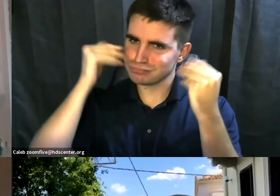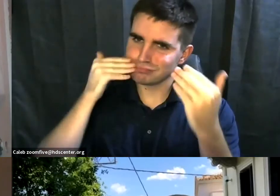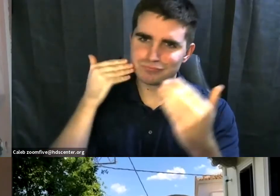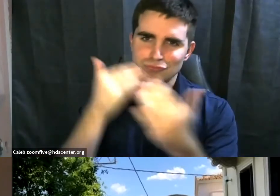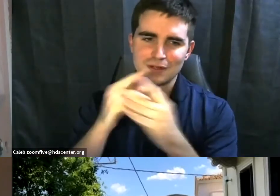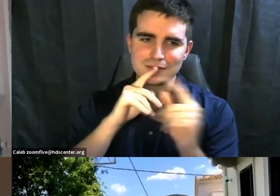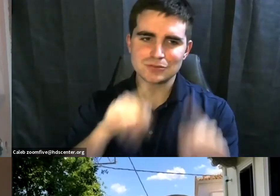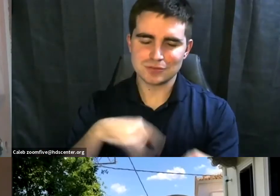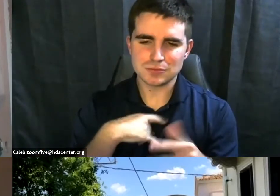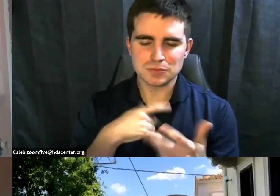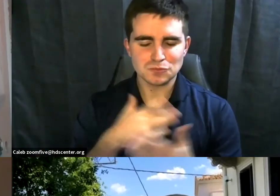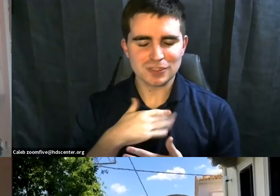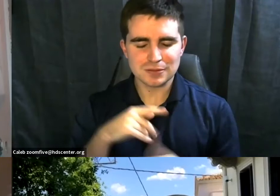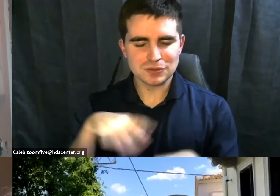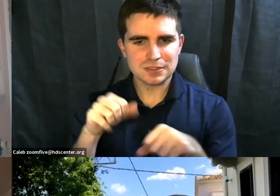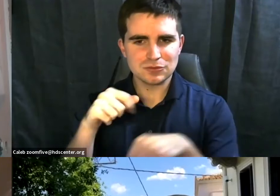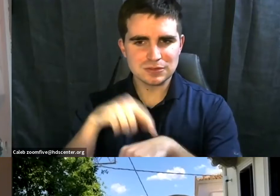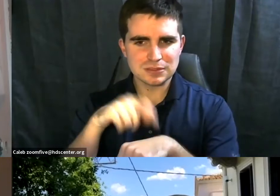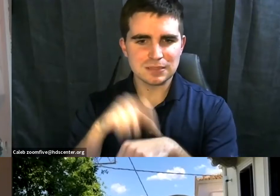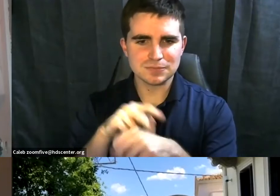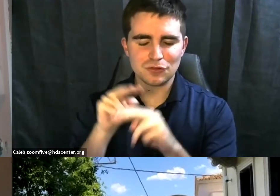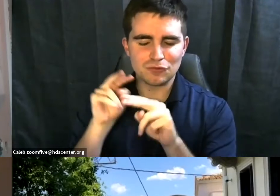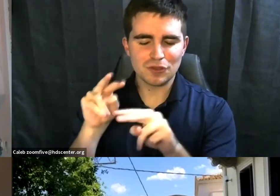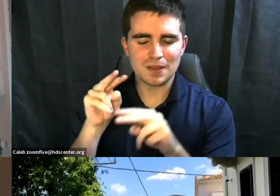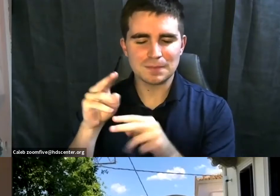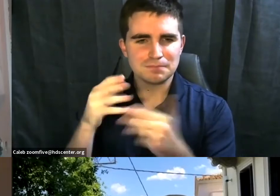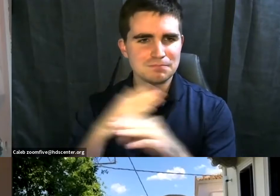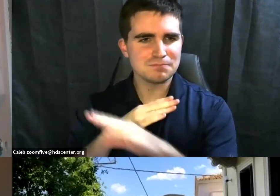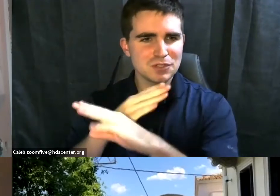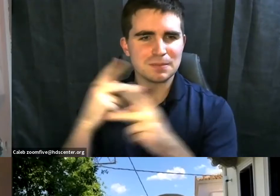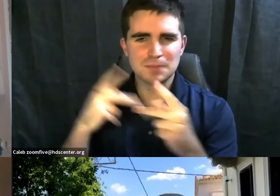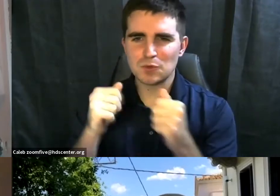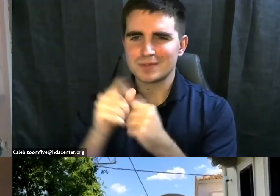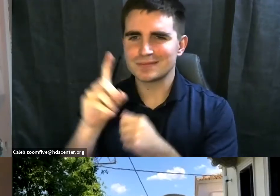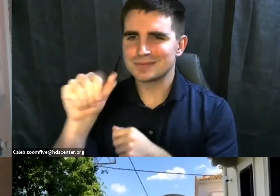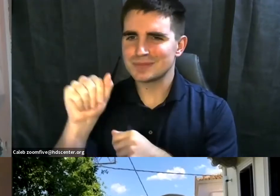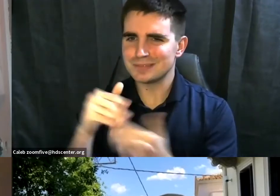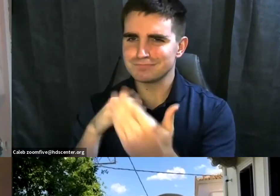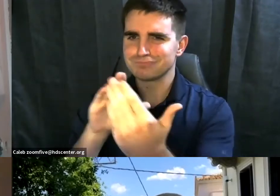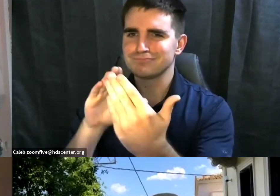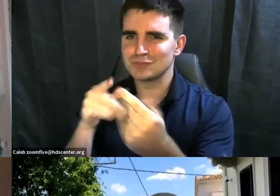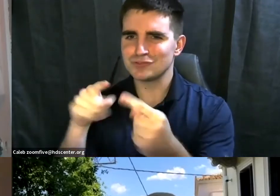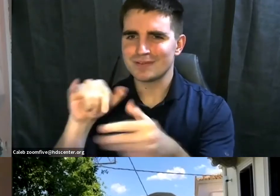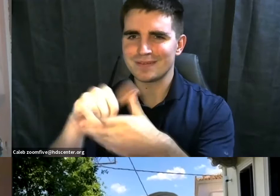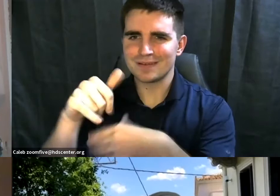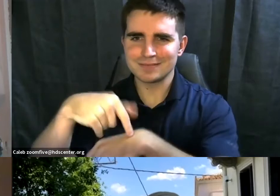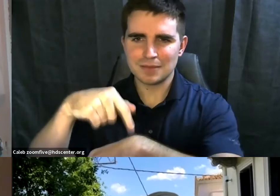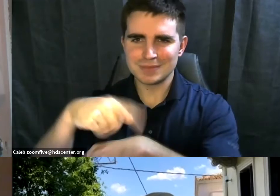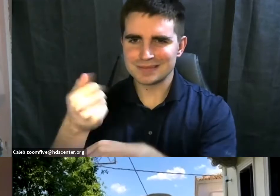kind of set the stage and really look at the barriers that people with disabilities faced during that period in the